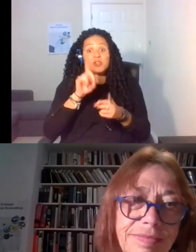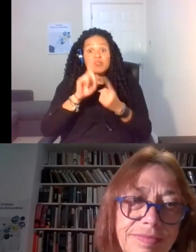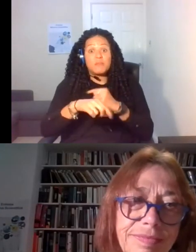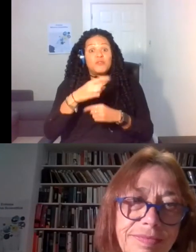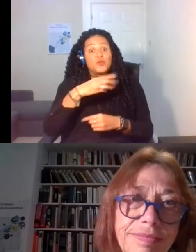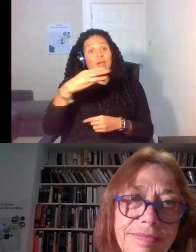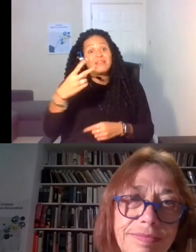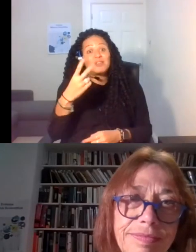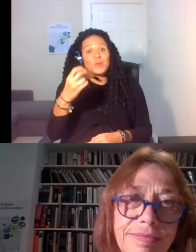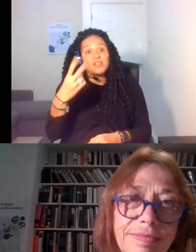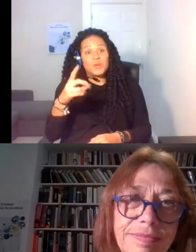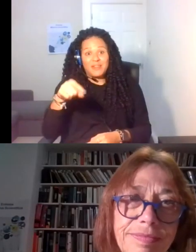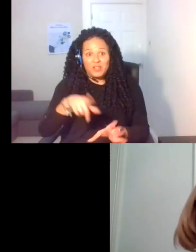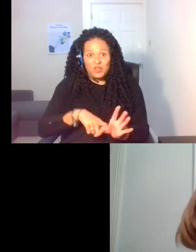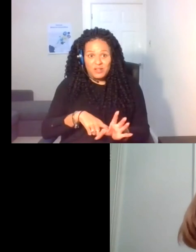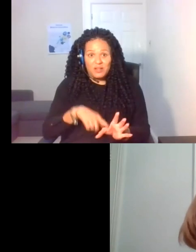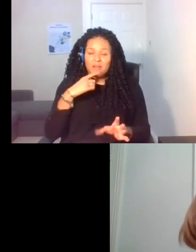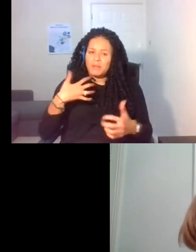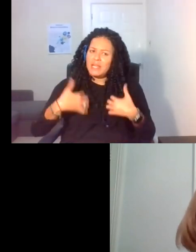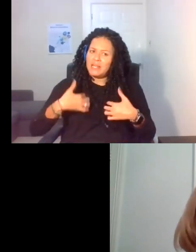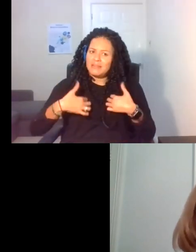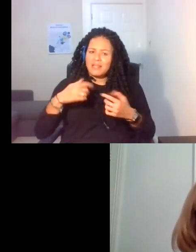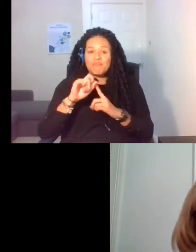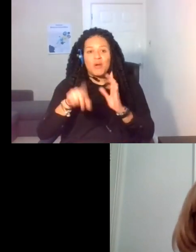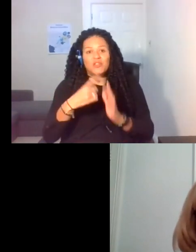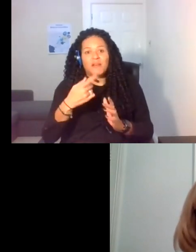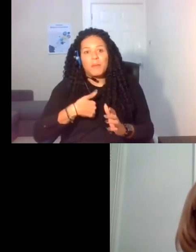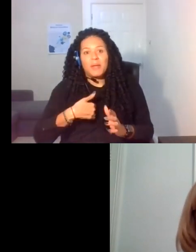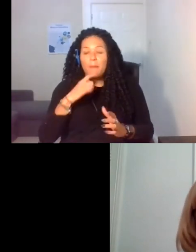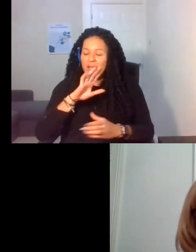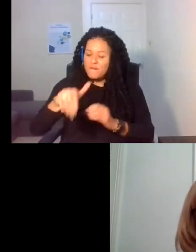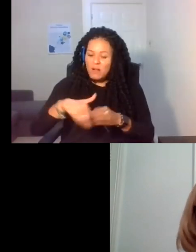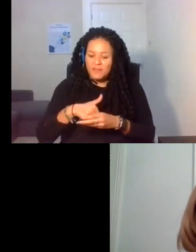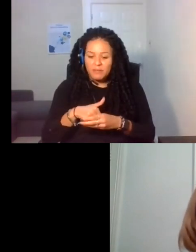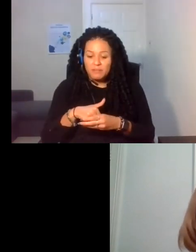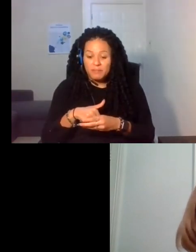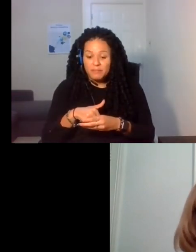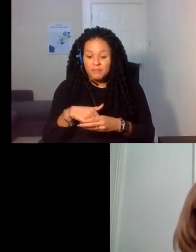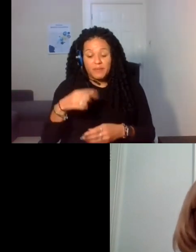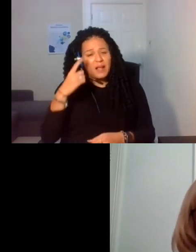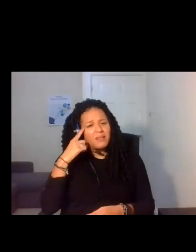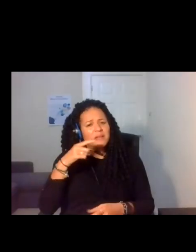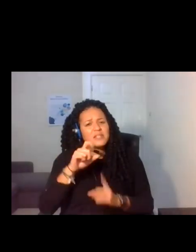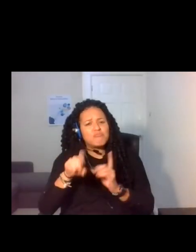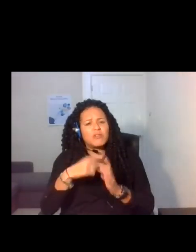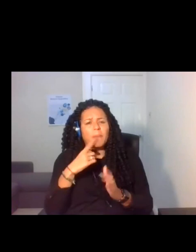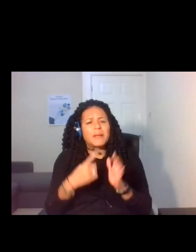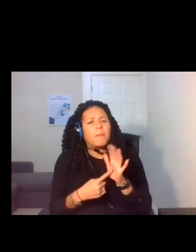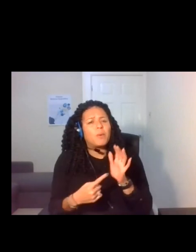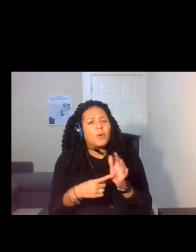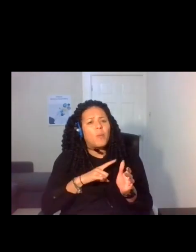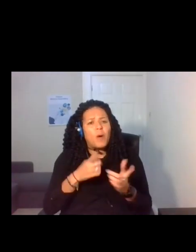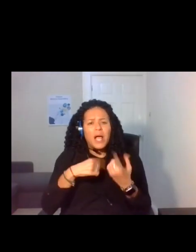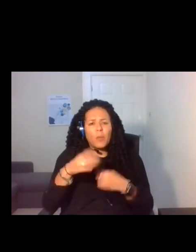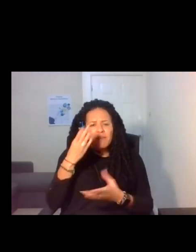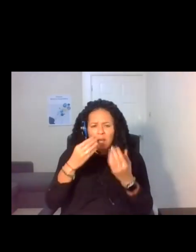So this has been one of the really exciting projects I've been lucky to get involved in. And I think this project's been really important because it's helped us learn